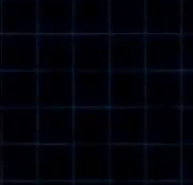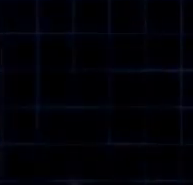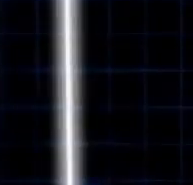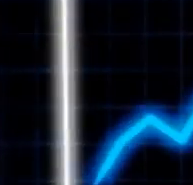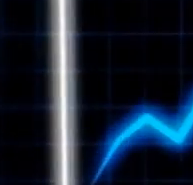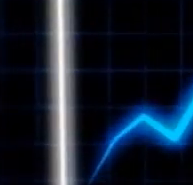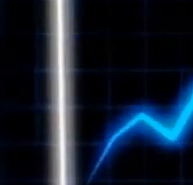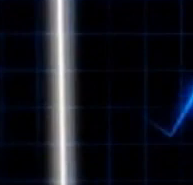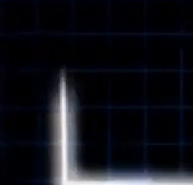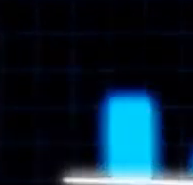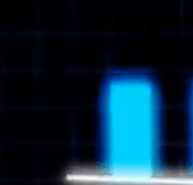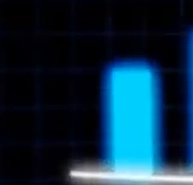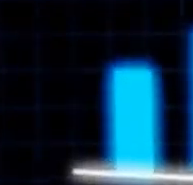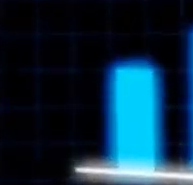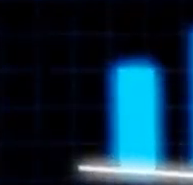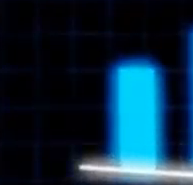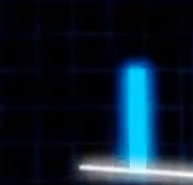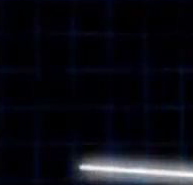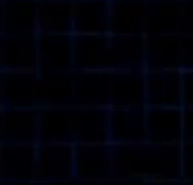hivi.